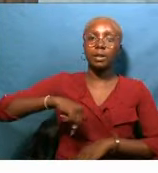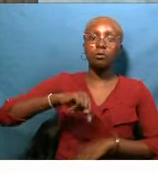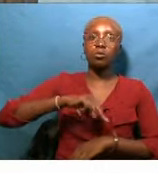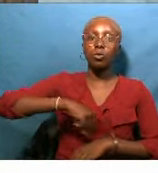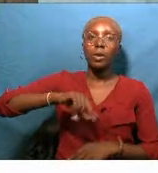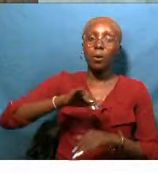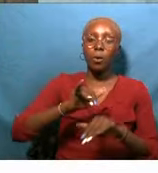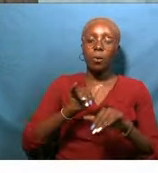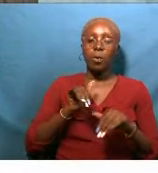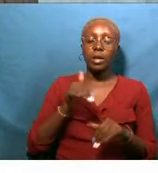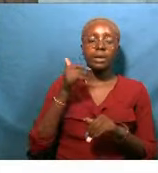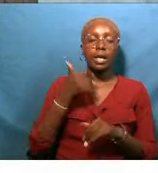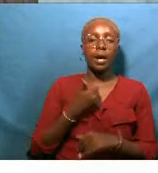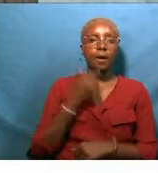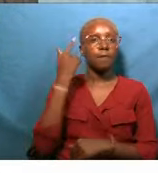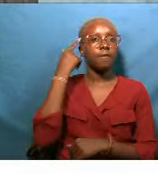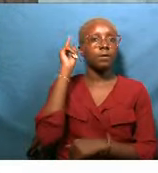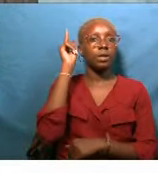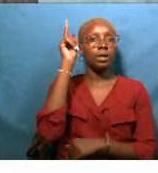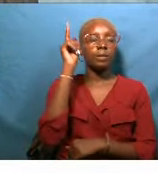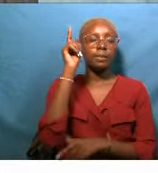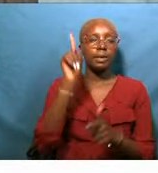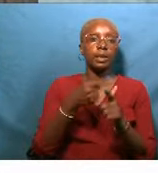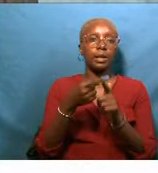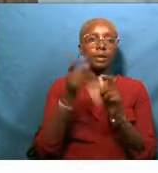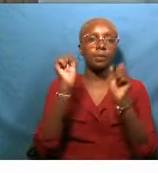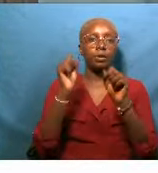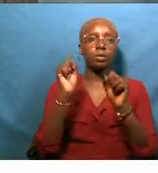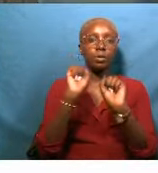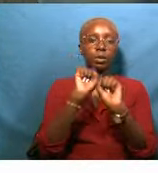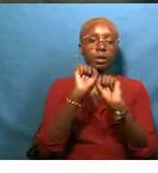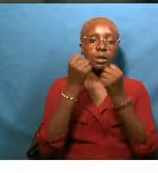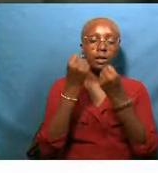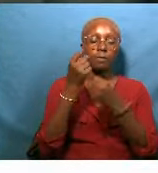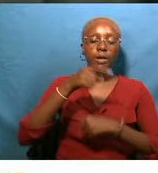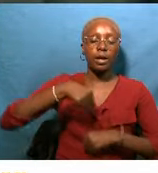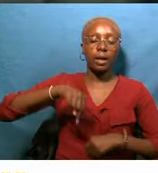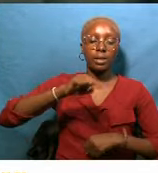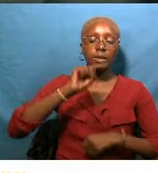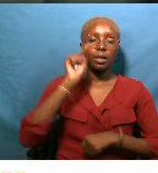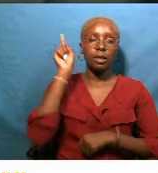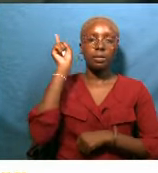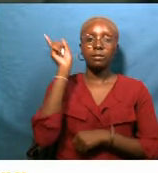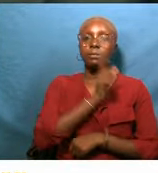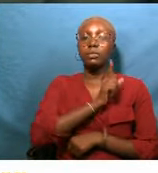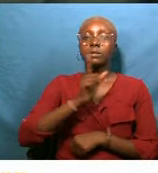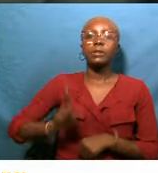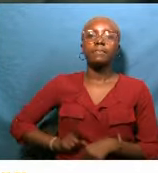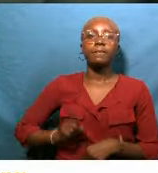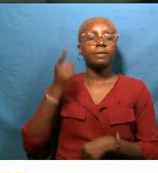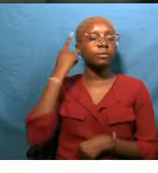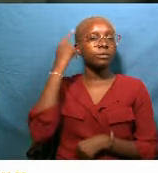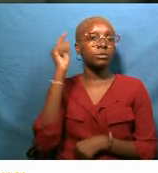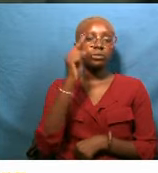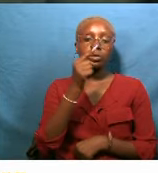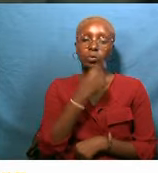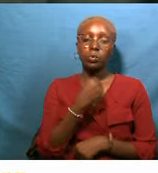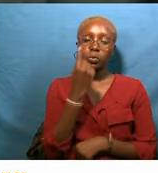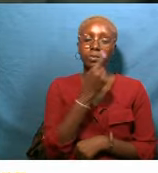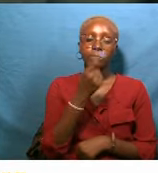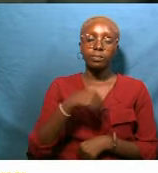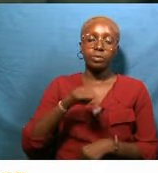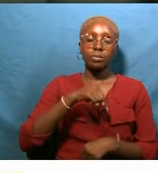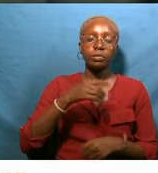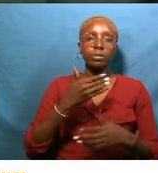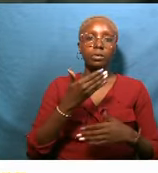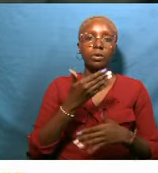him so that he might save us. This is the Lord for whom we have waited. Let